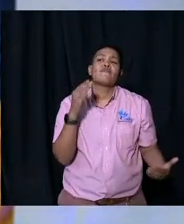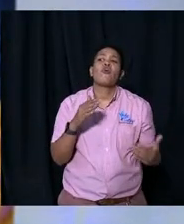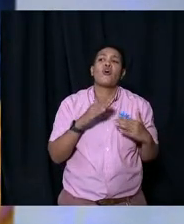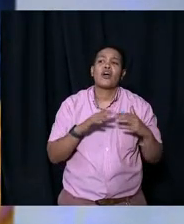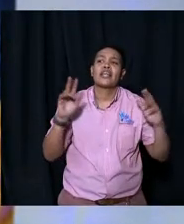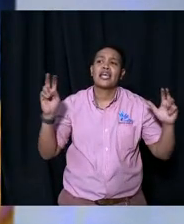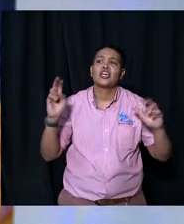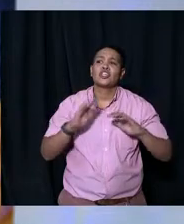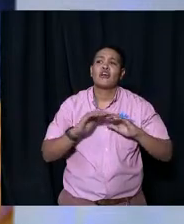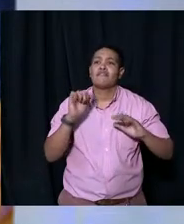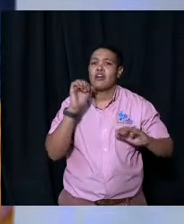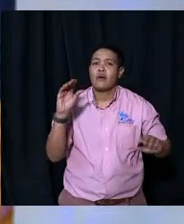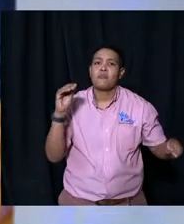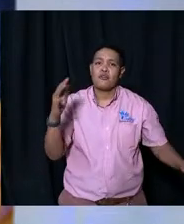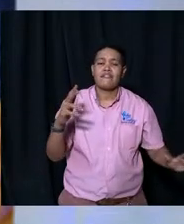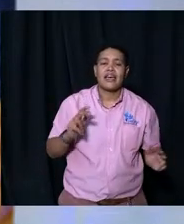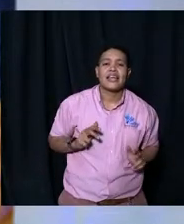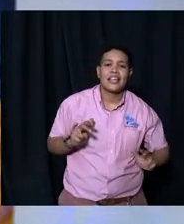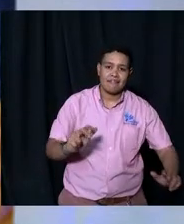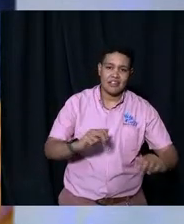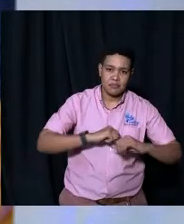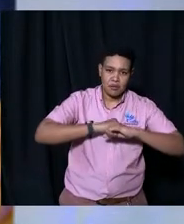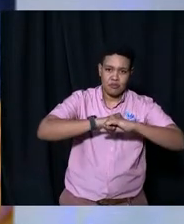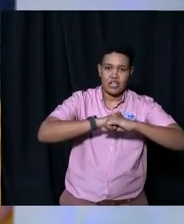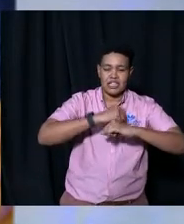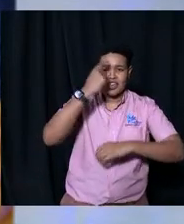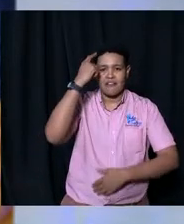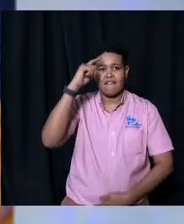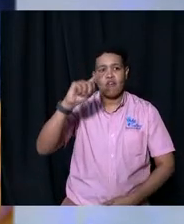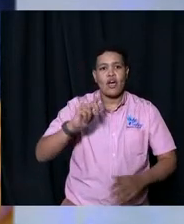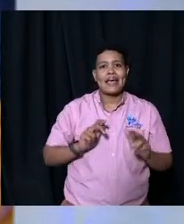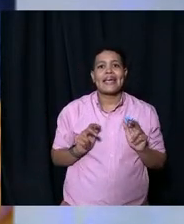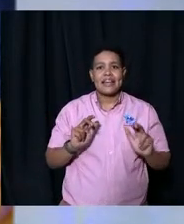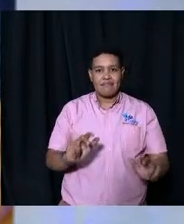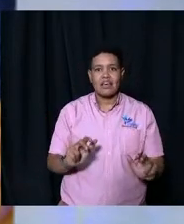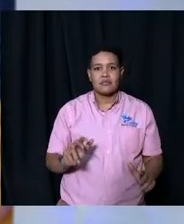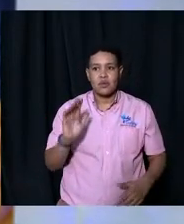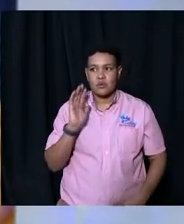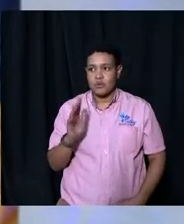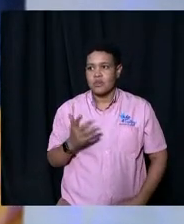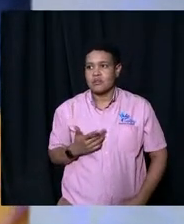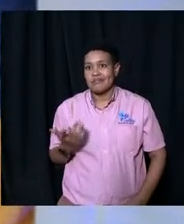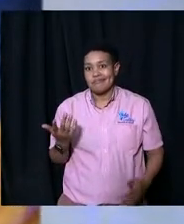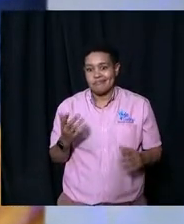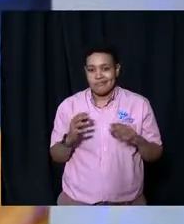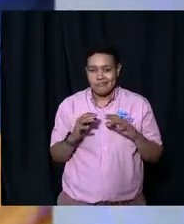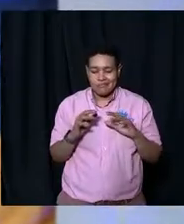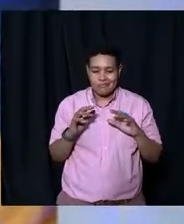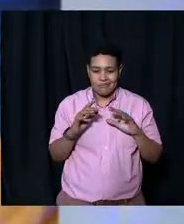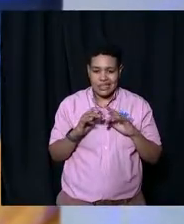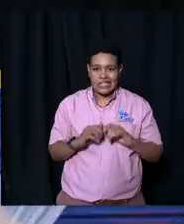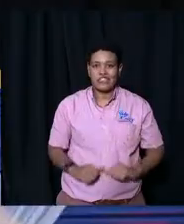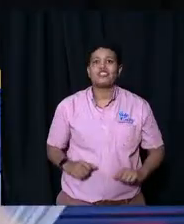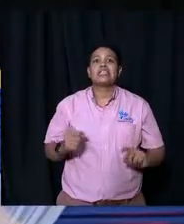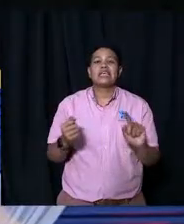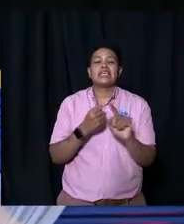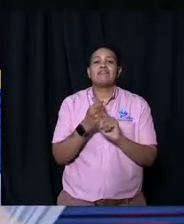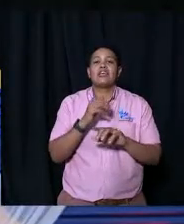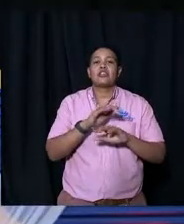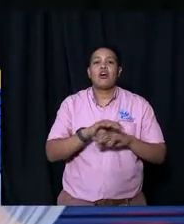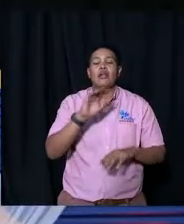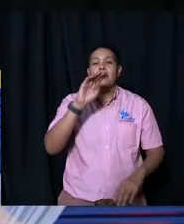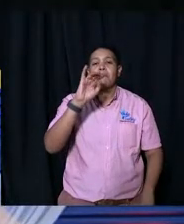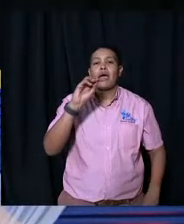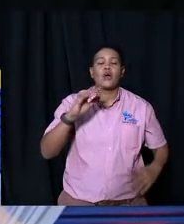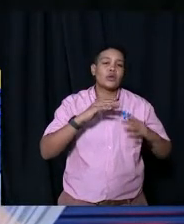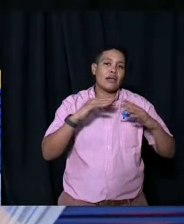of no longer providing investment protection for investments with deleterious effects on biodiversity and